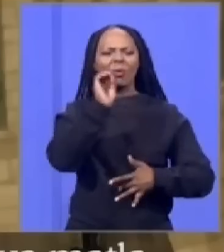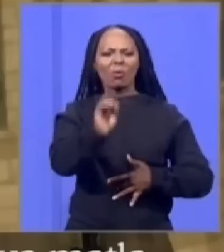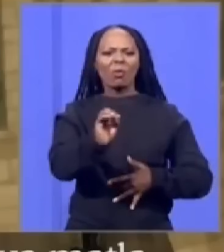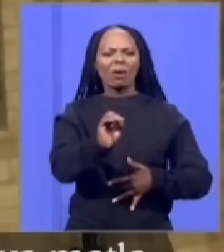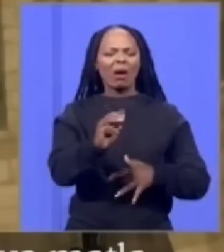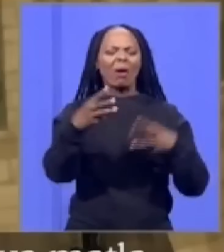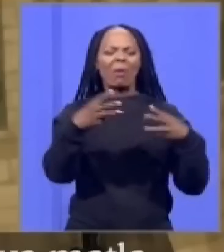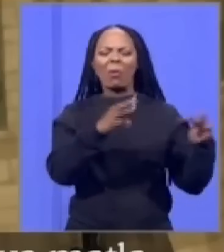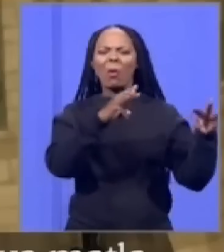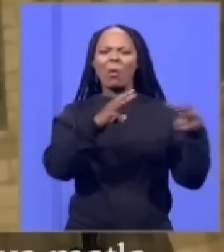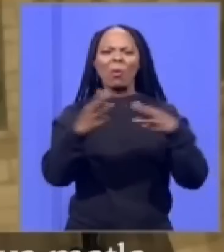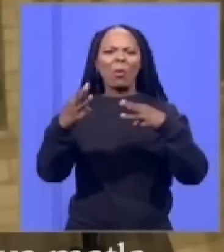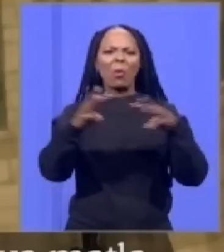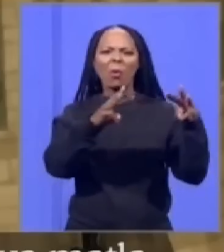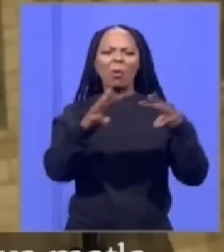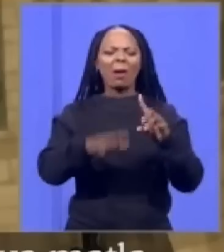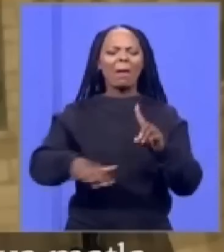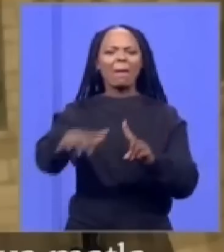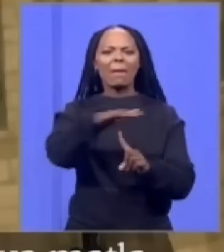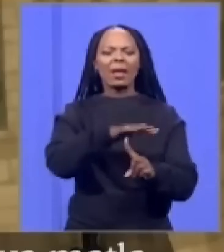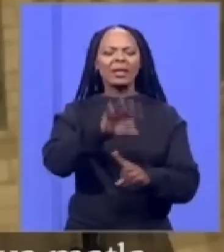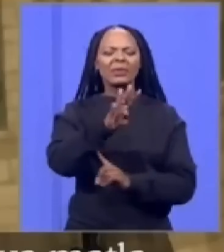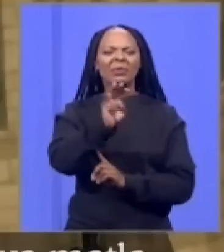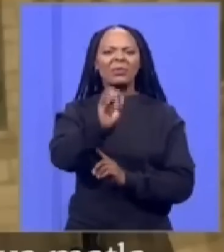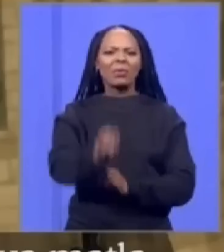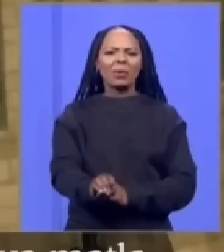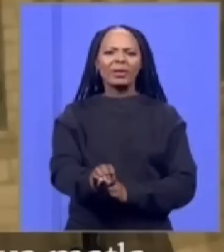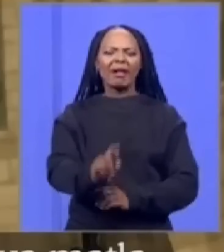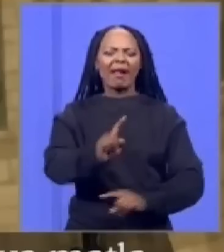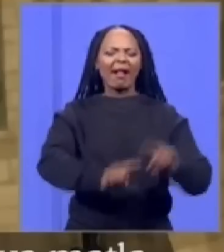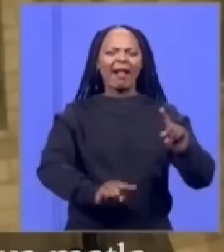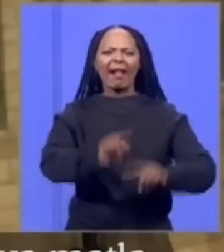In 40 different places on a recent count,